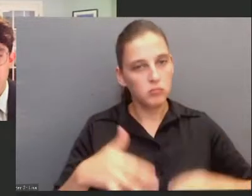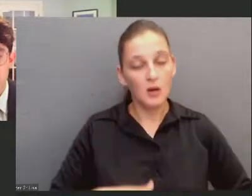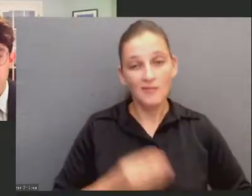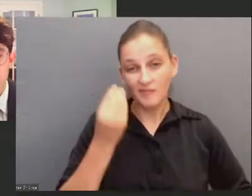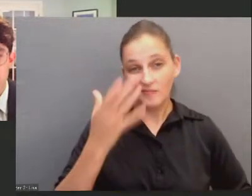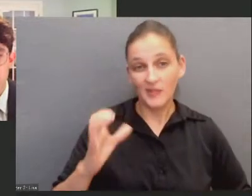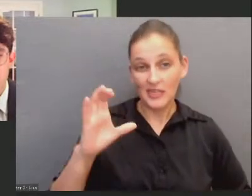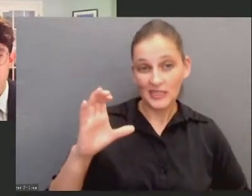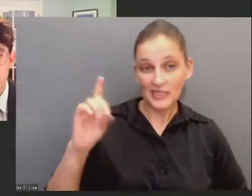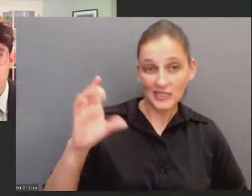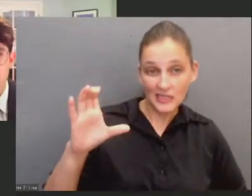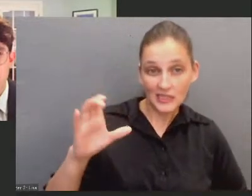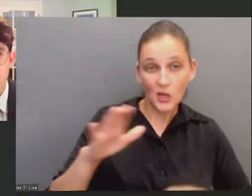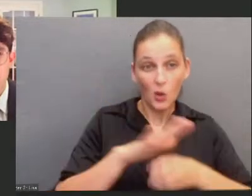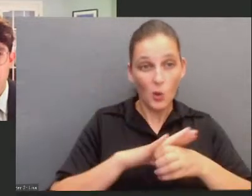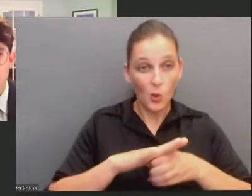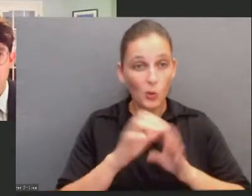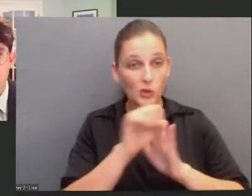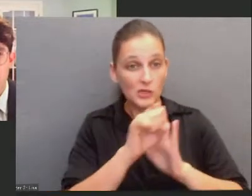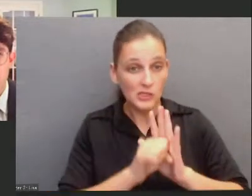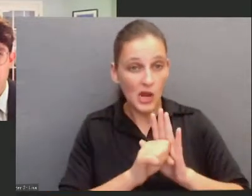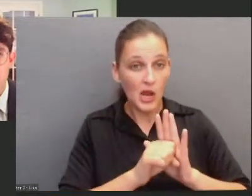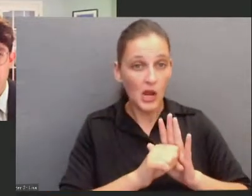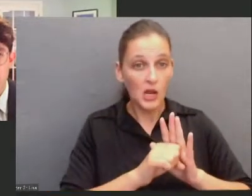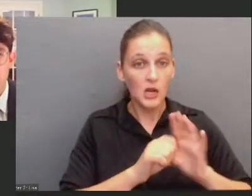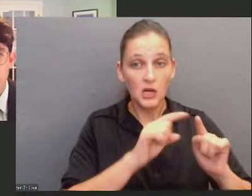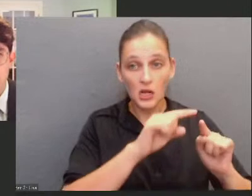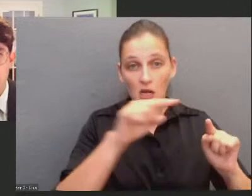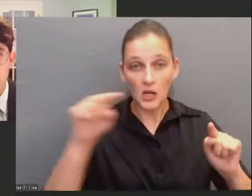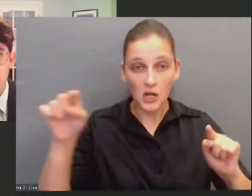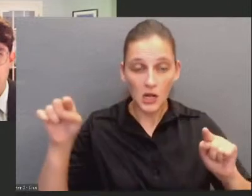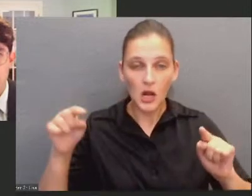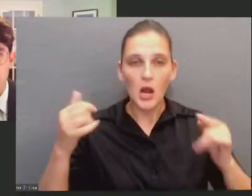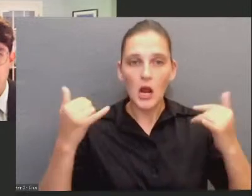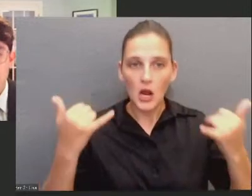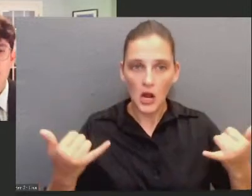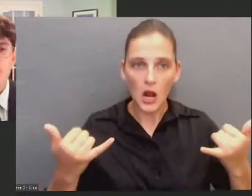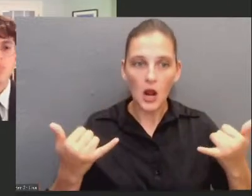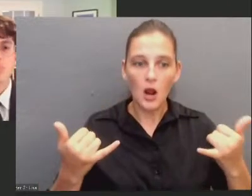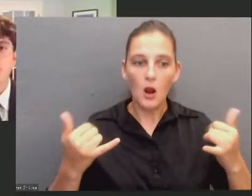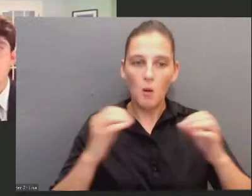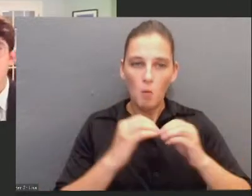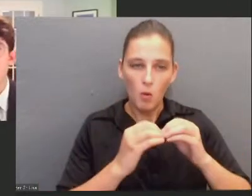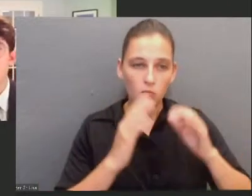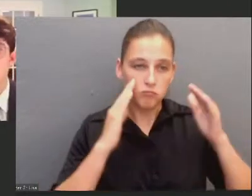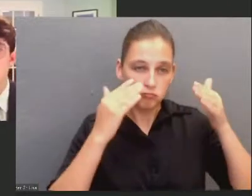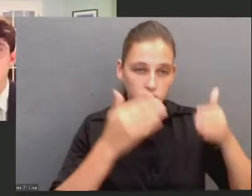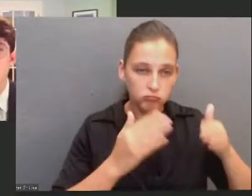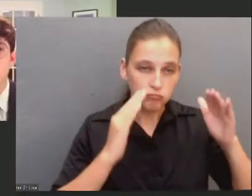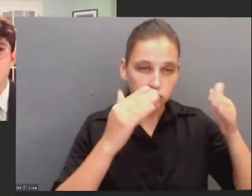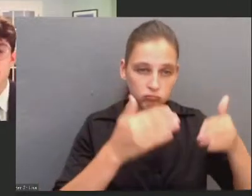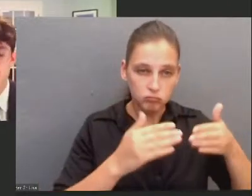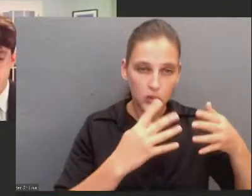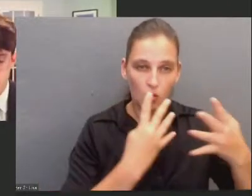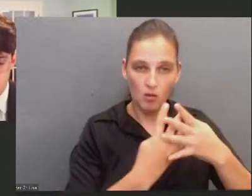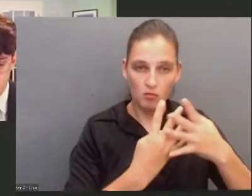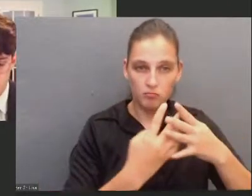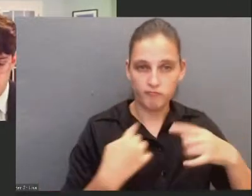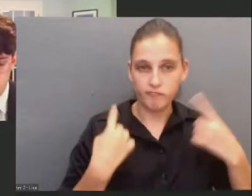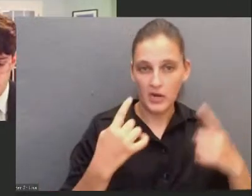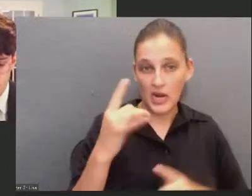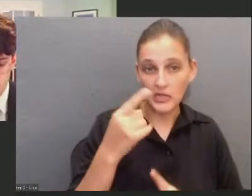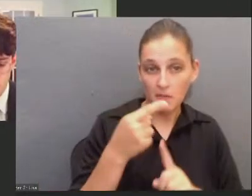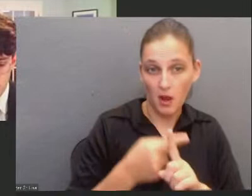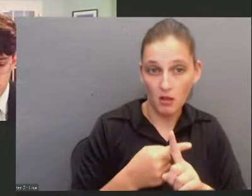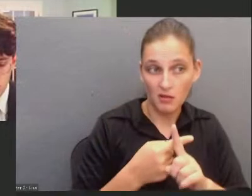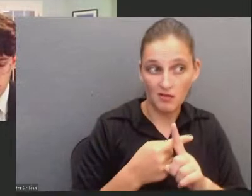have worked more with and in correctional settings in the last 18 months than they probably ever have. Maybe some